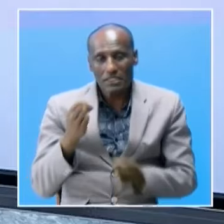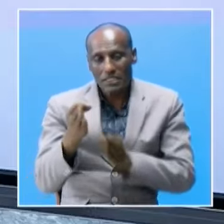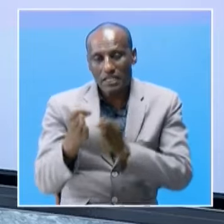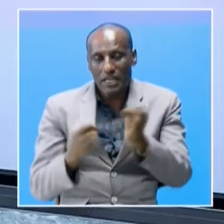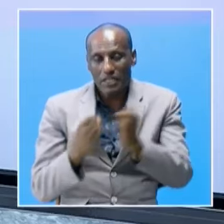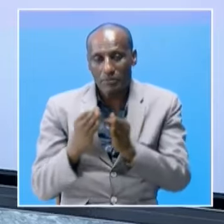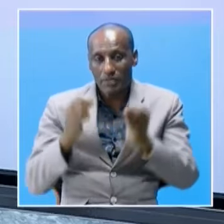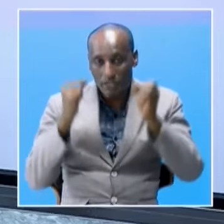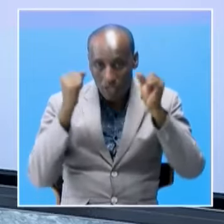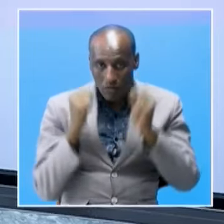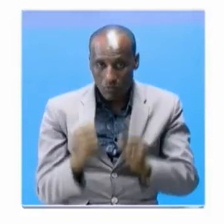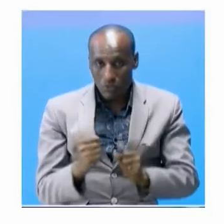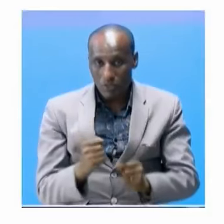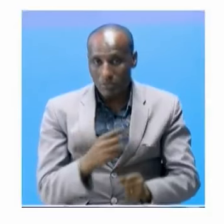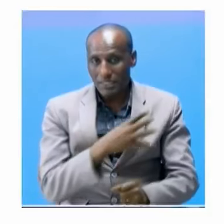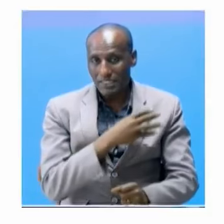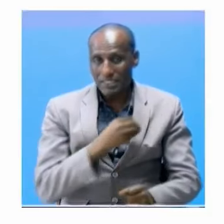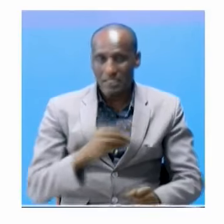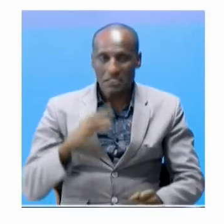possibility and probability.